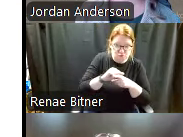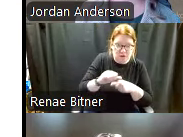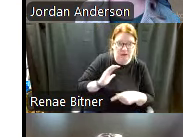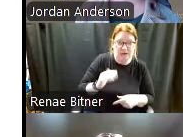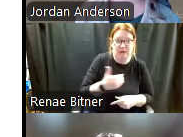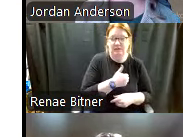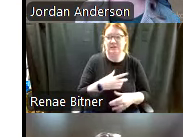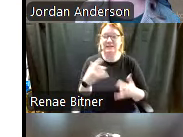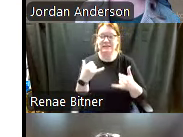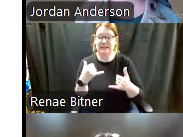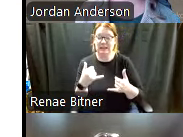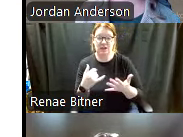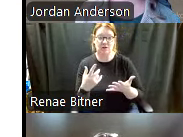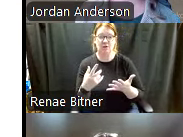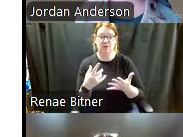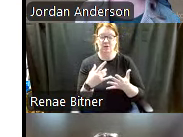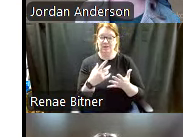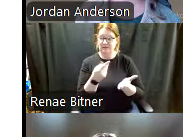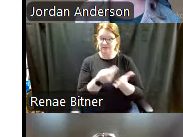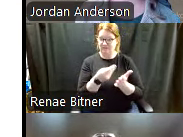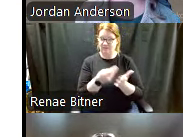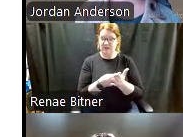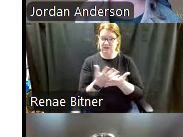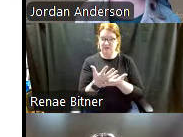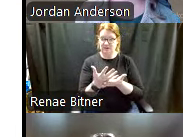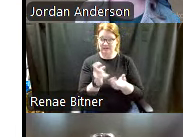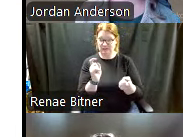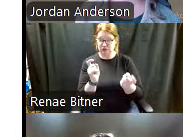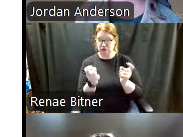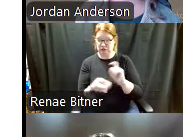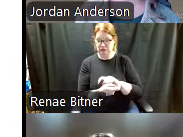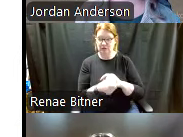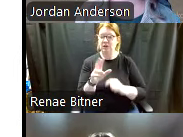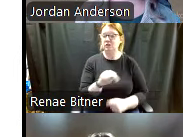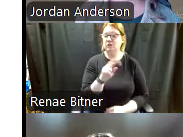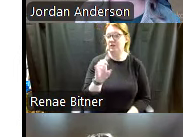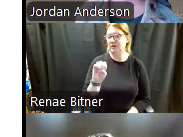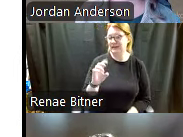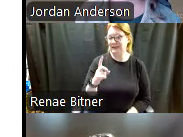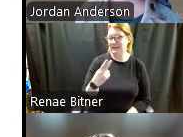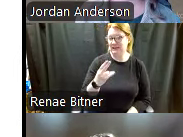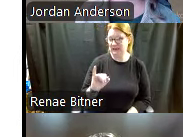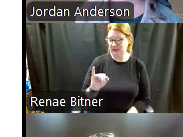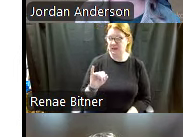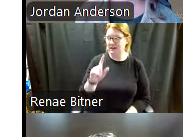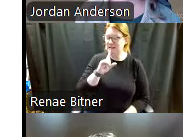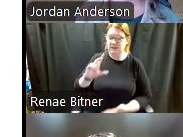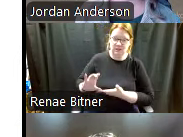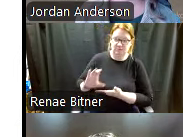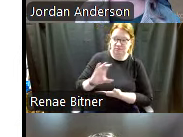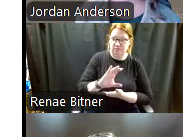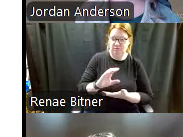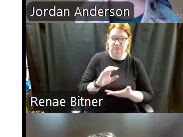the funding source has changed, our North Dakota EHDI system is actually helping us fund that collaboration